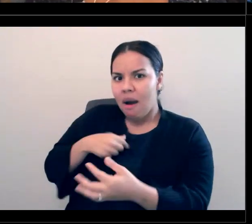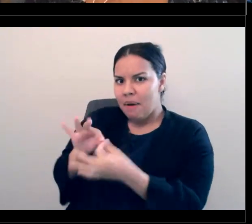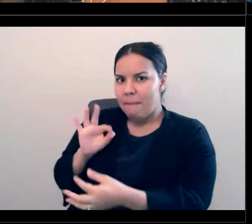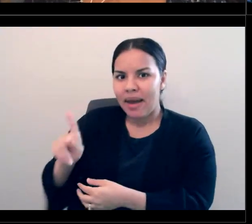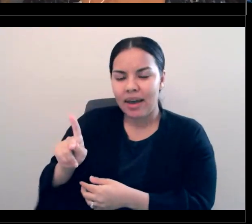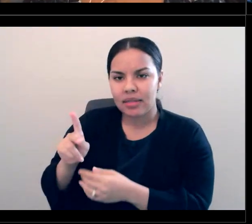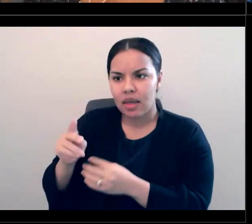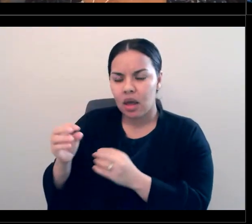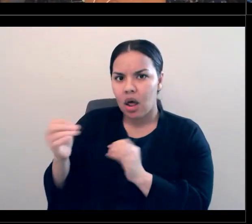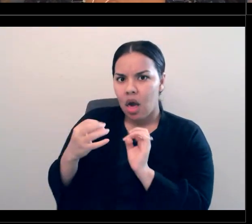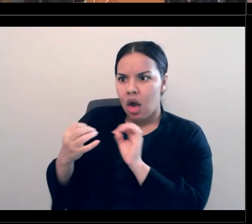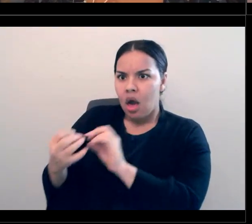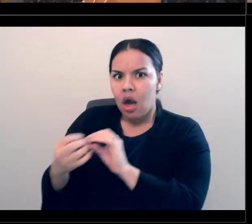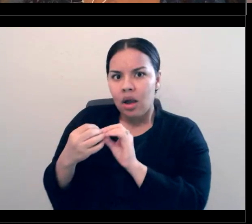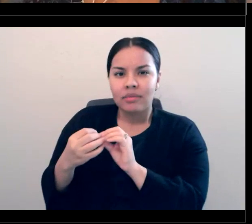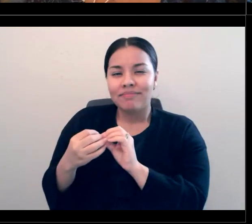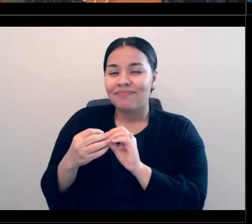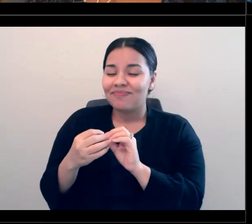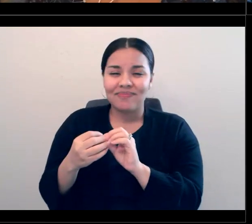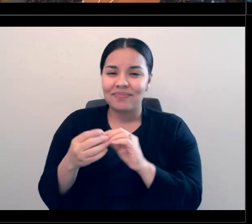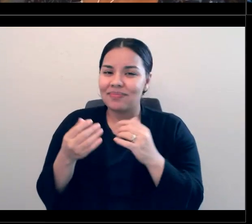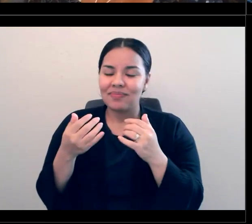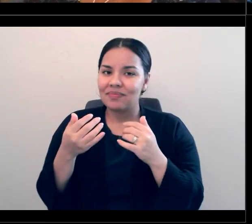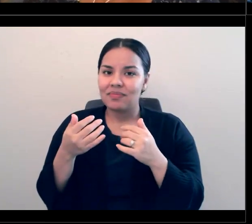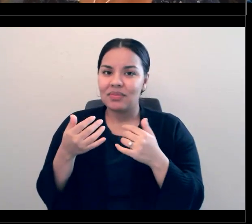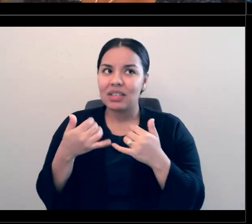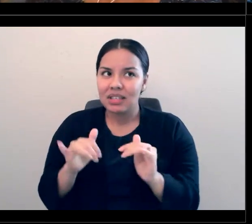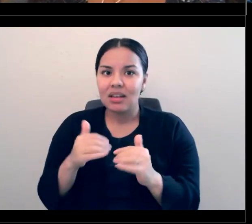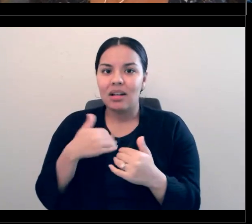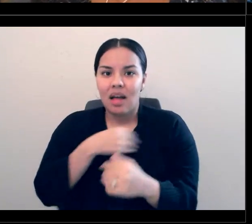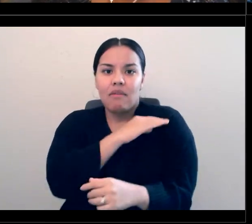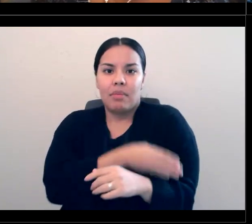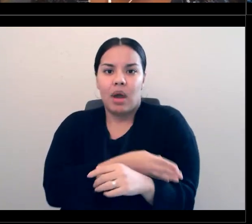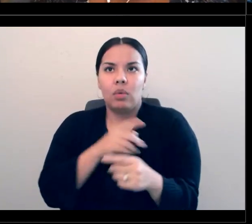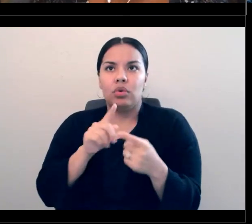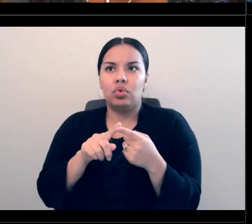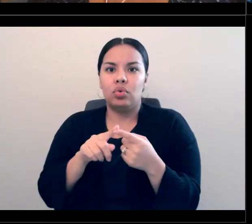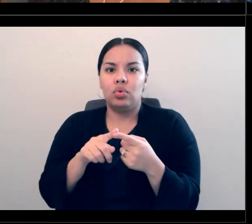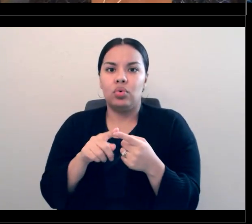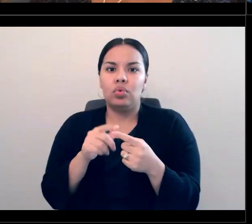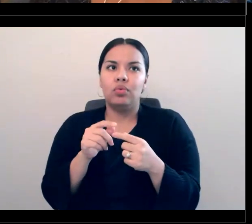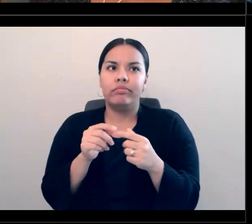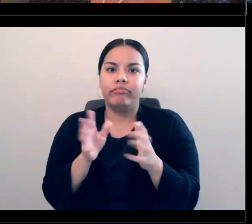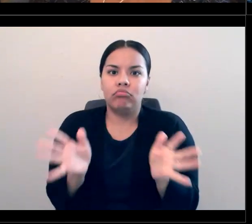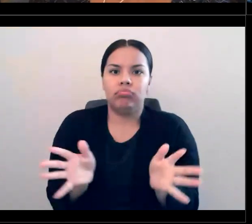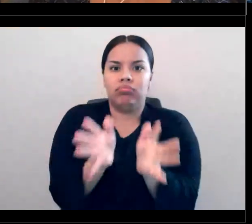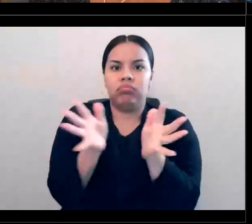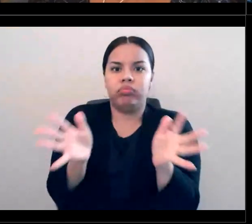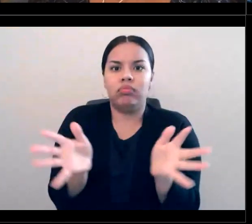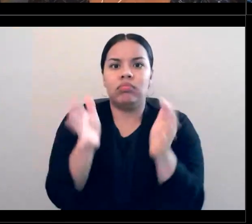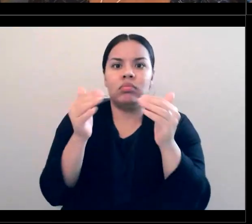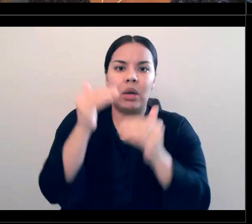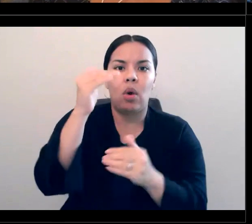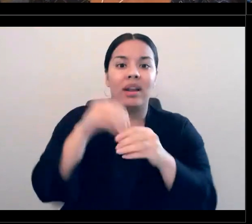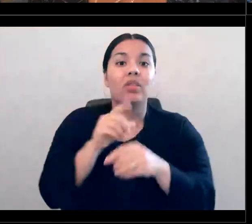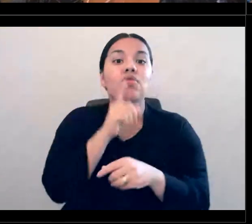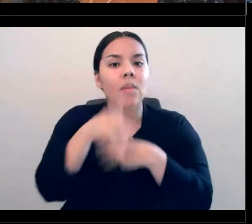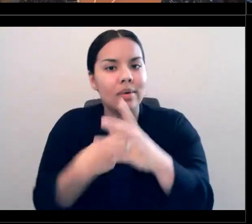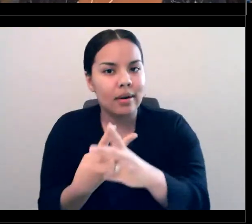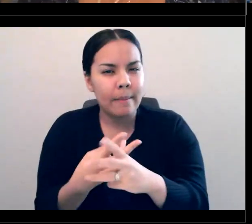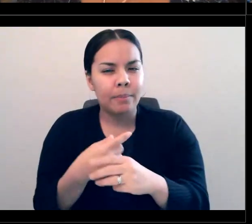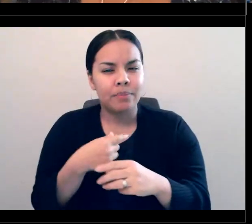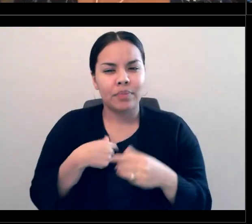these things still have the power to reproduce inequality sort of in the real world as it is. And so you know, I don't want to be